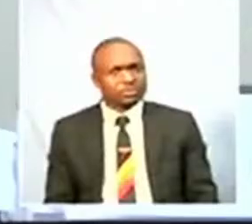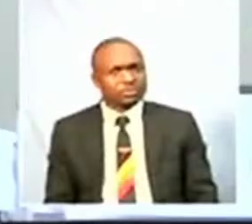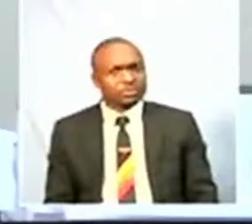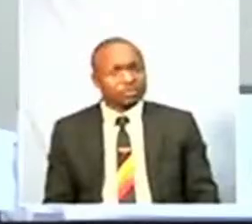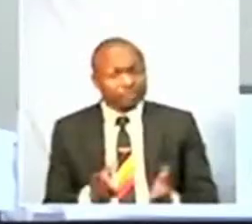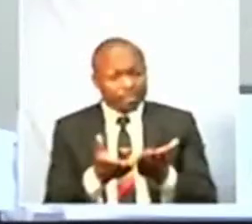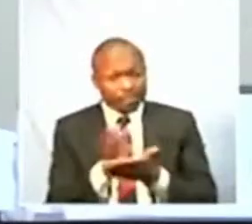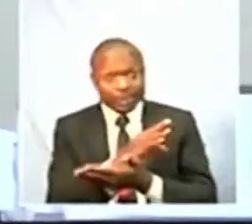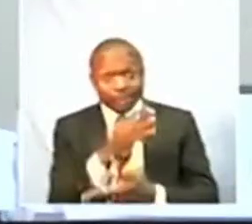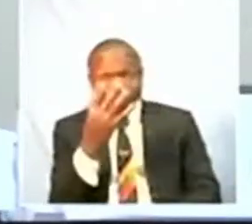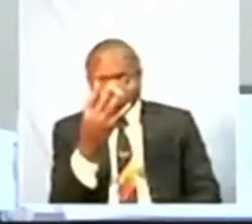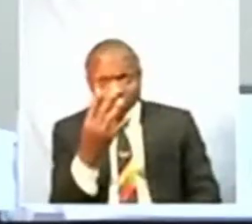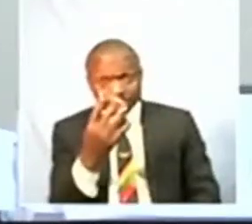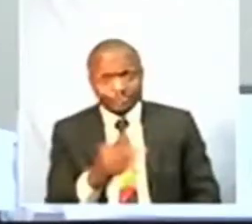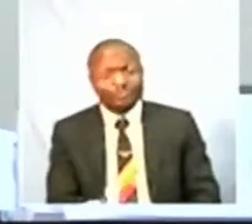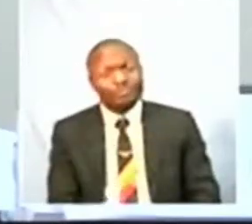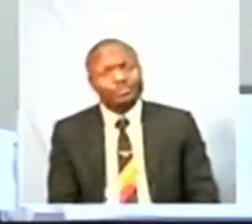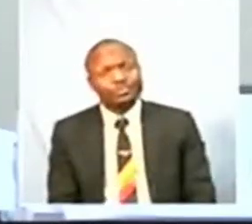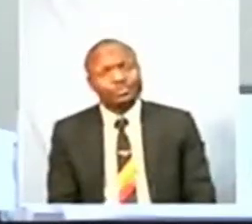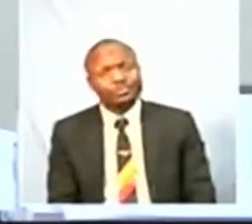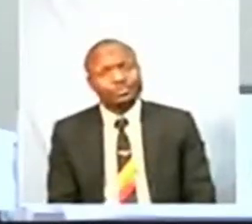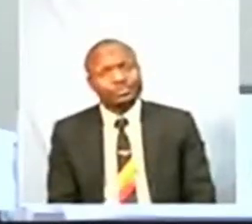Page 4.